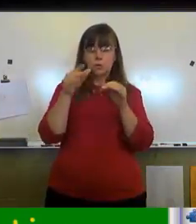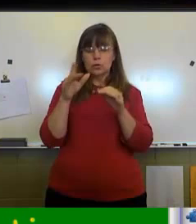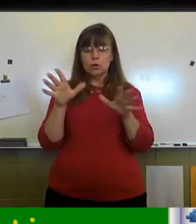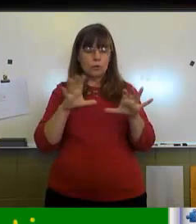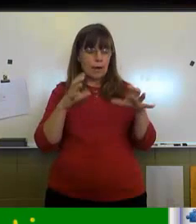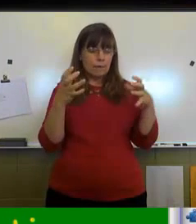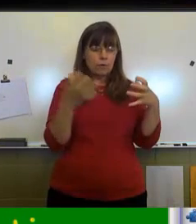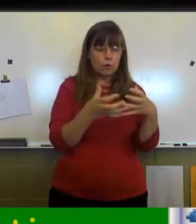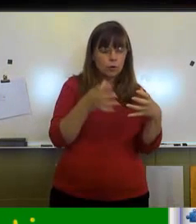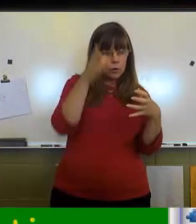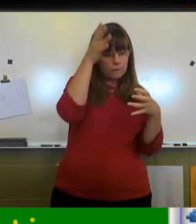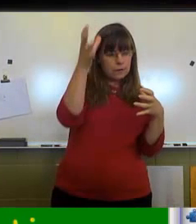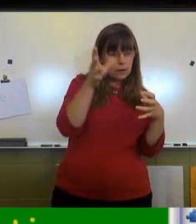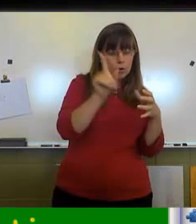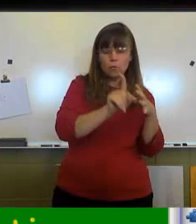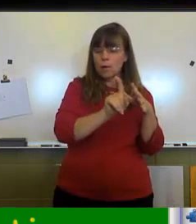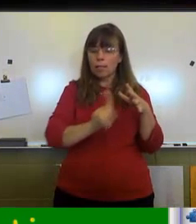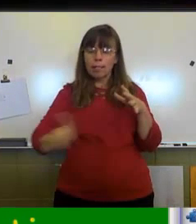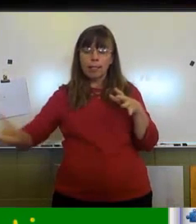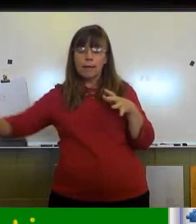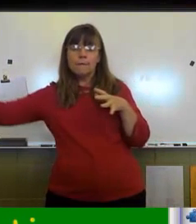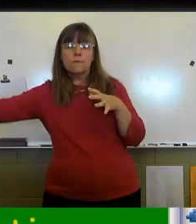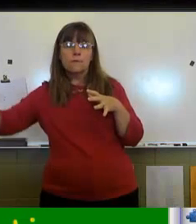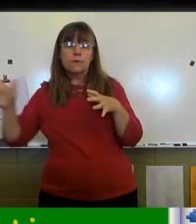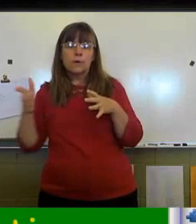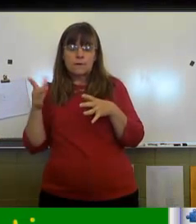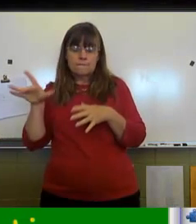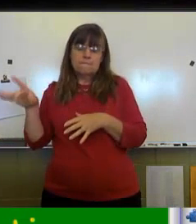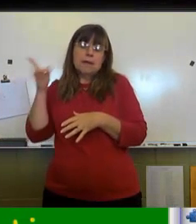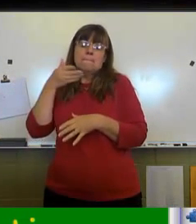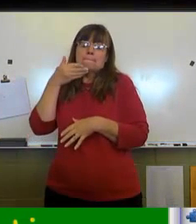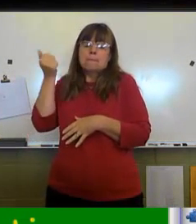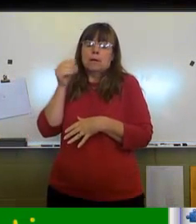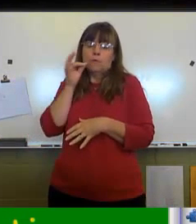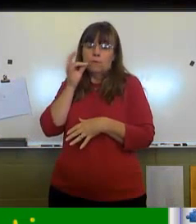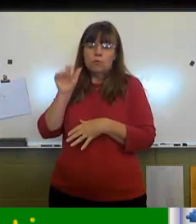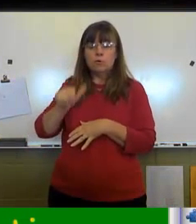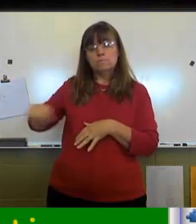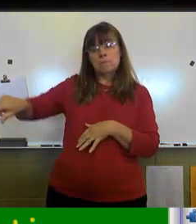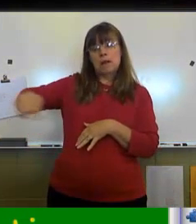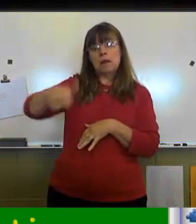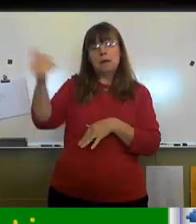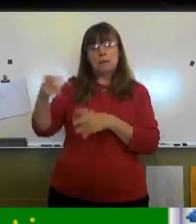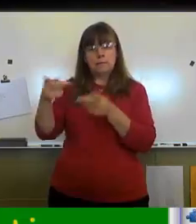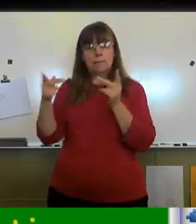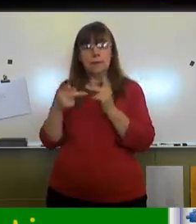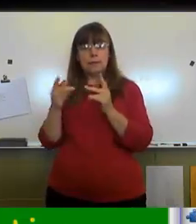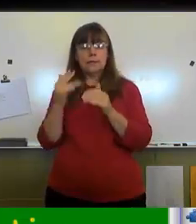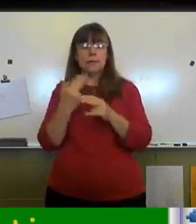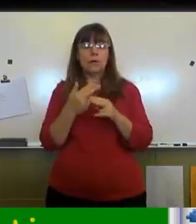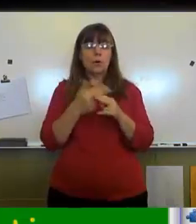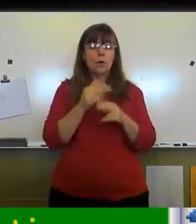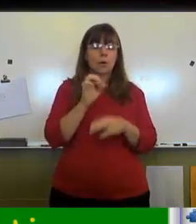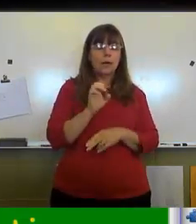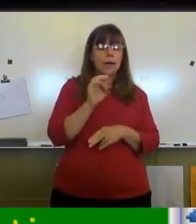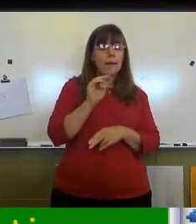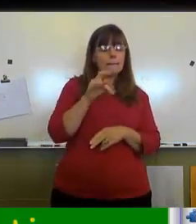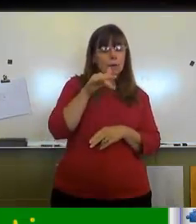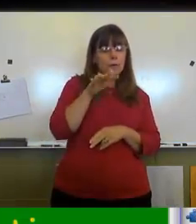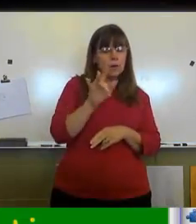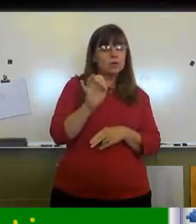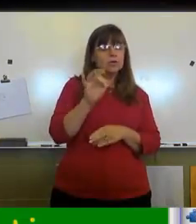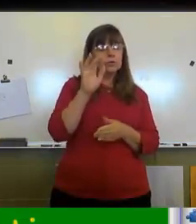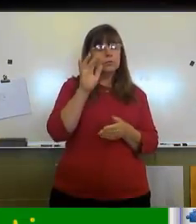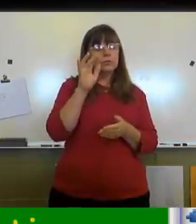herd of deer and a deer left to go find better food somewhere, then that would be emigration, and that population is going down